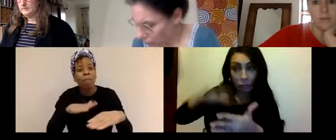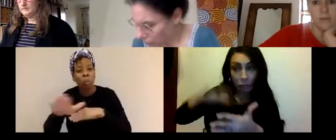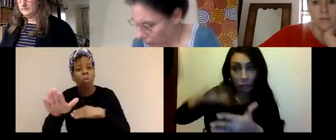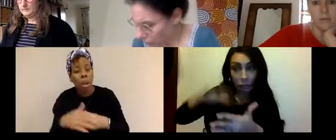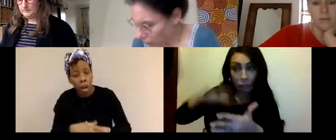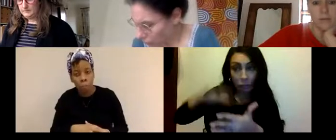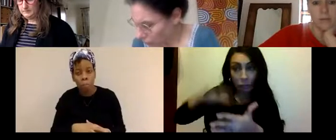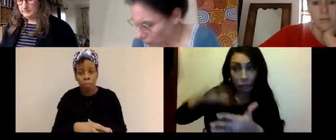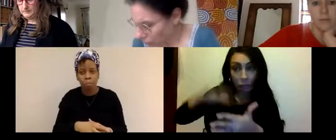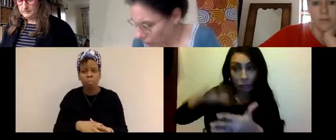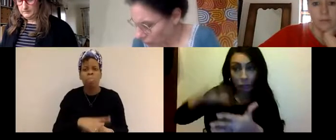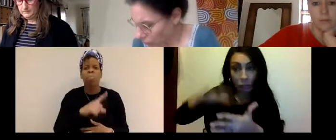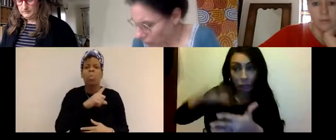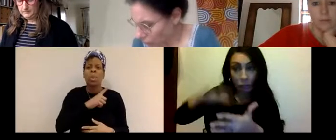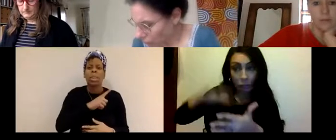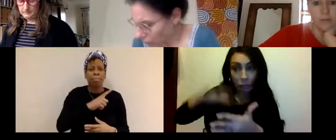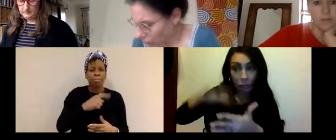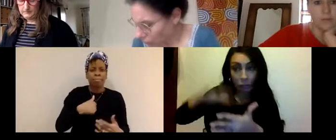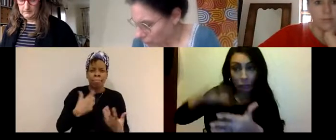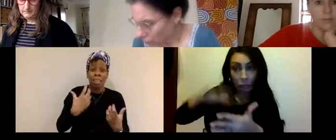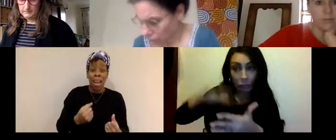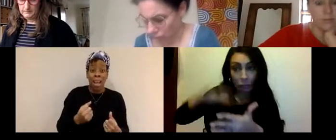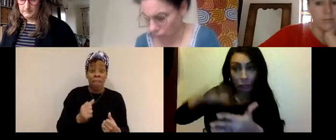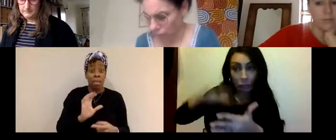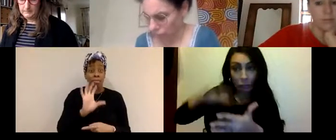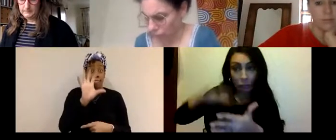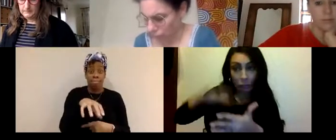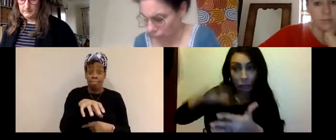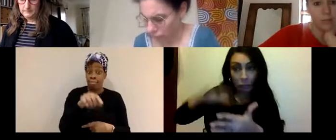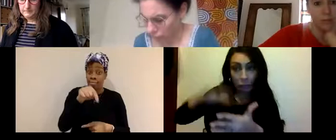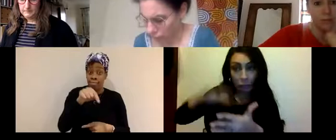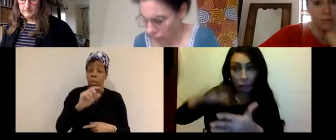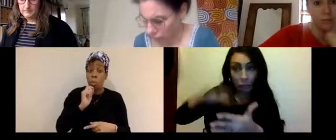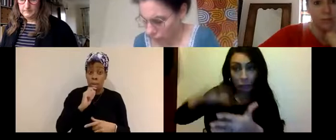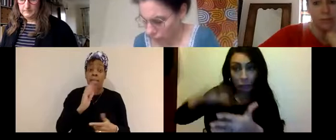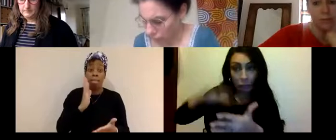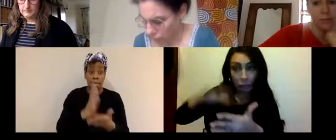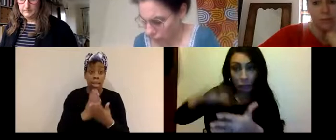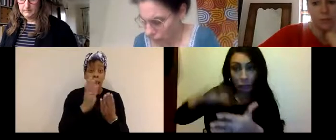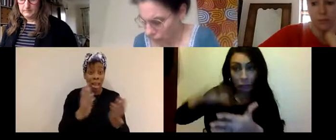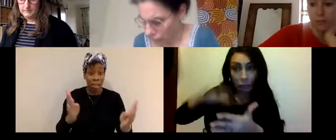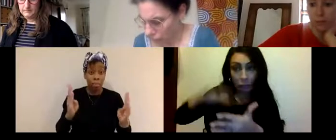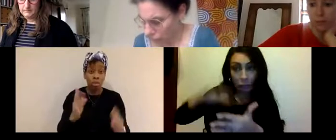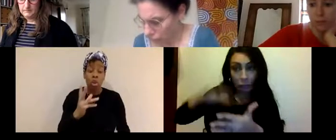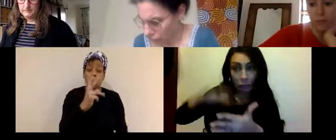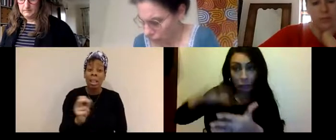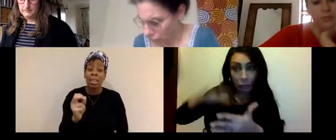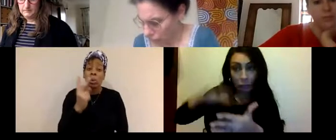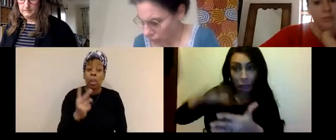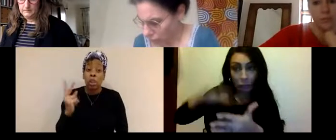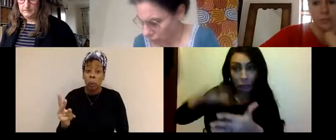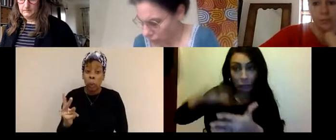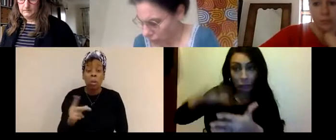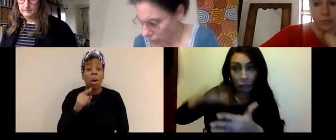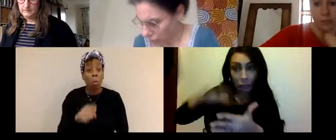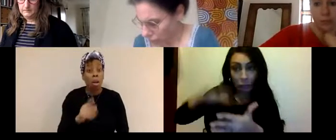this opportunity to have an on-site exhibition in 2022 that would go live in March. And so there is some time